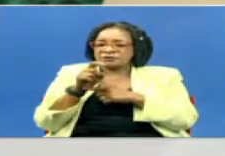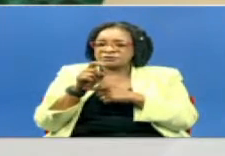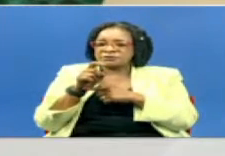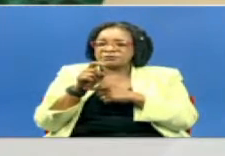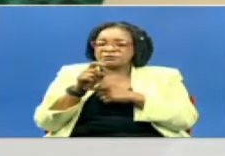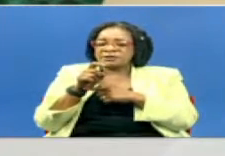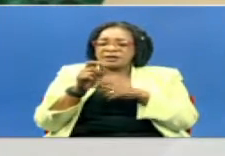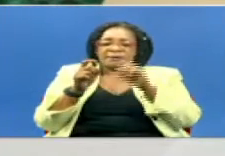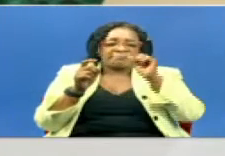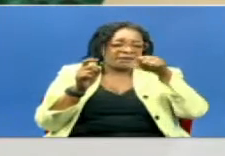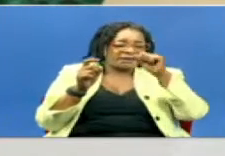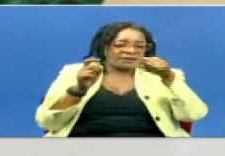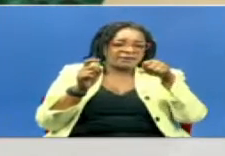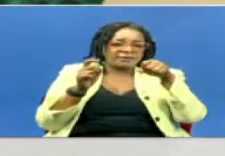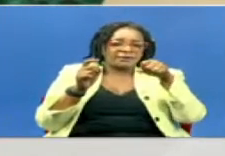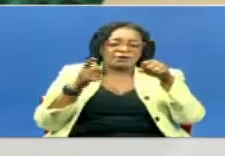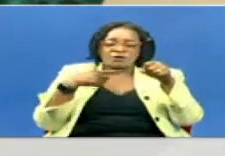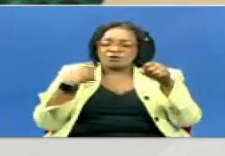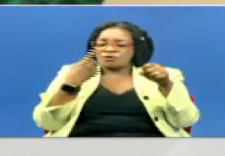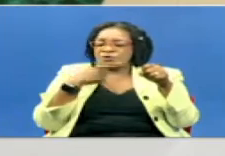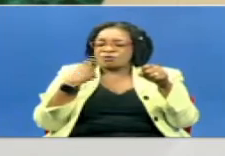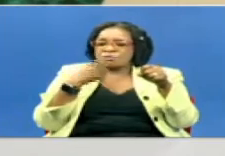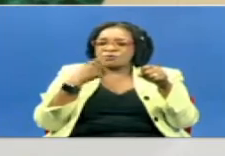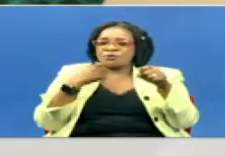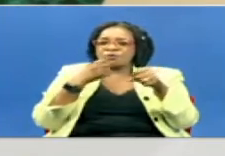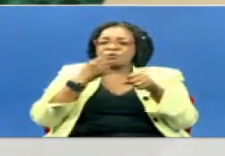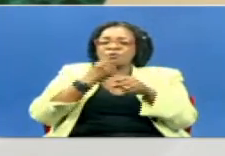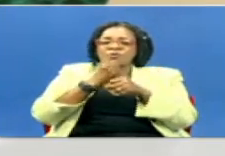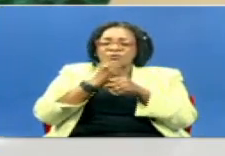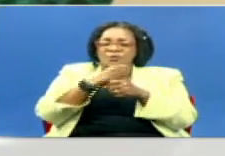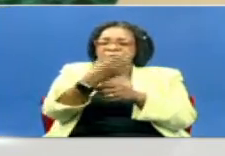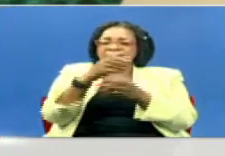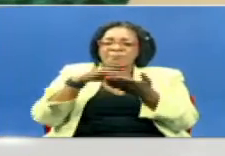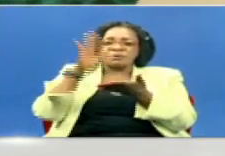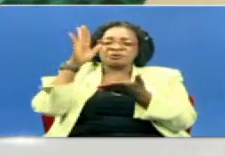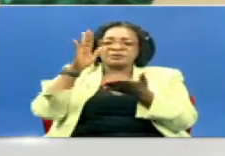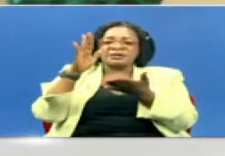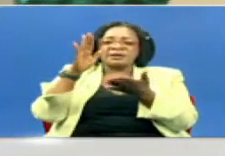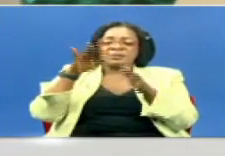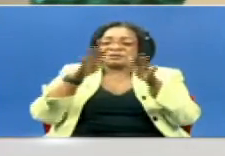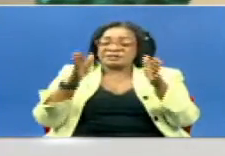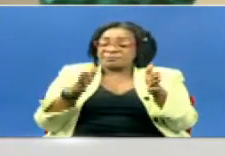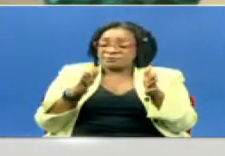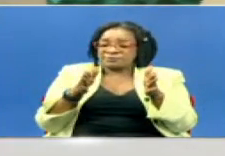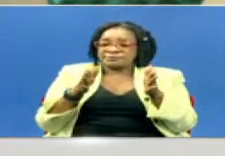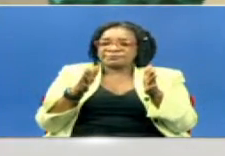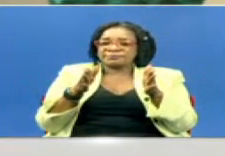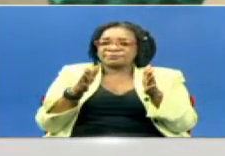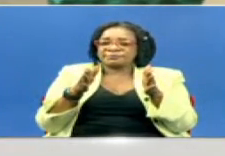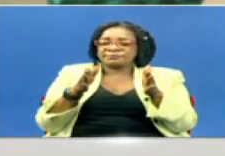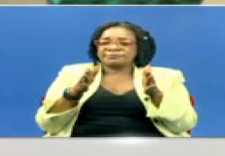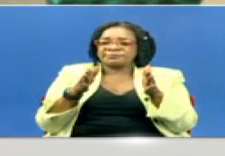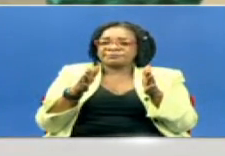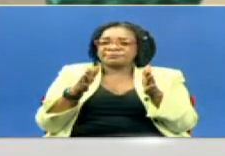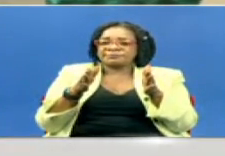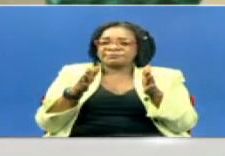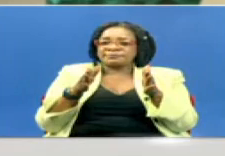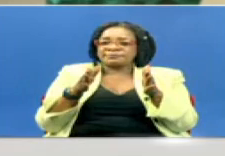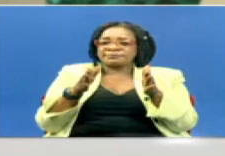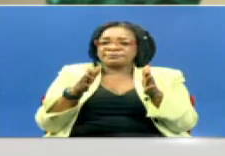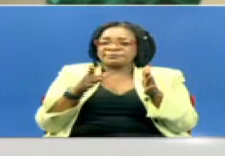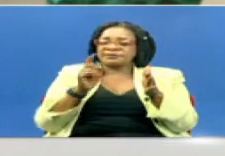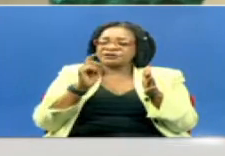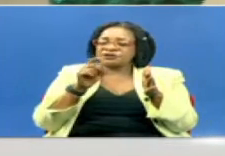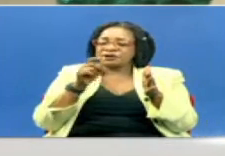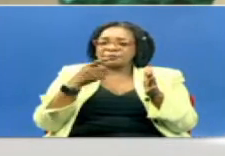pig on who contributes most to the table. And the chicken